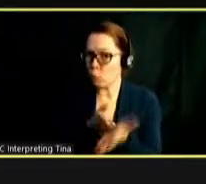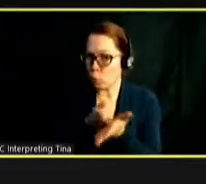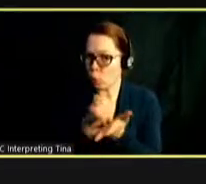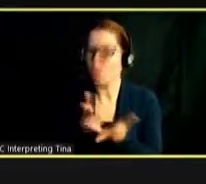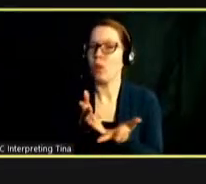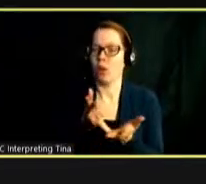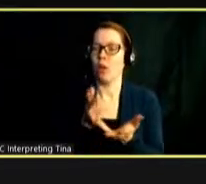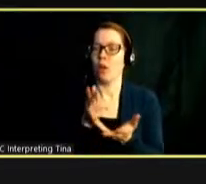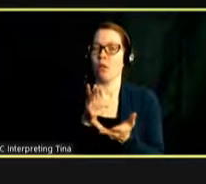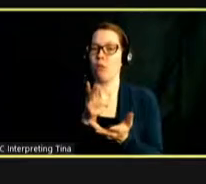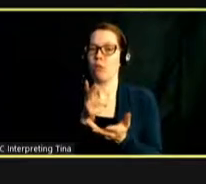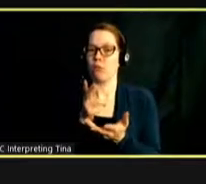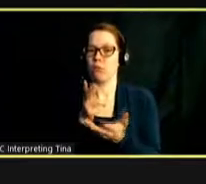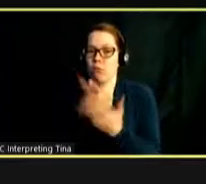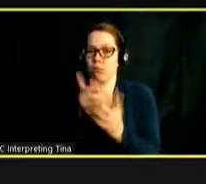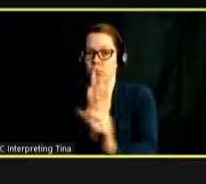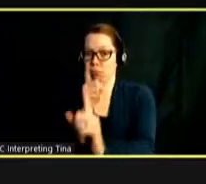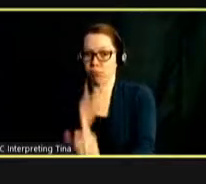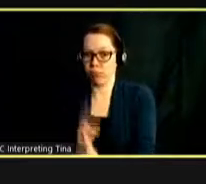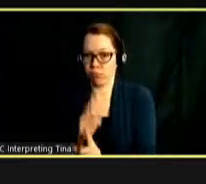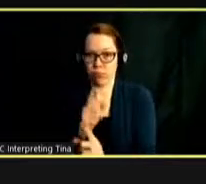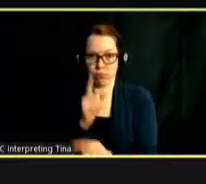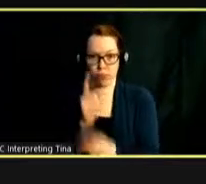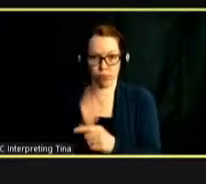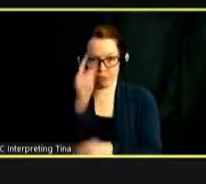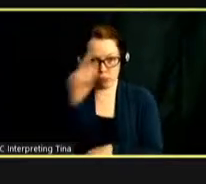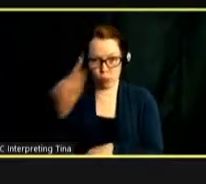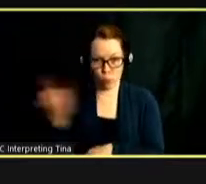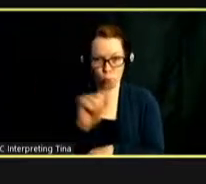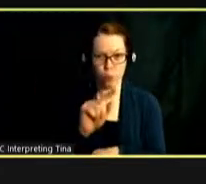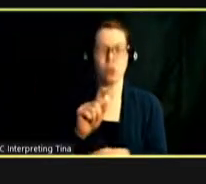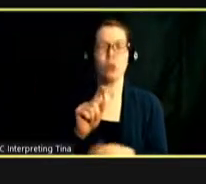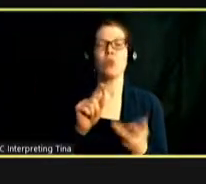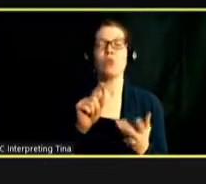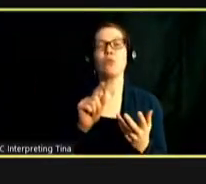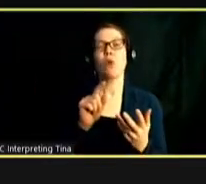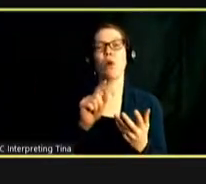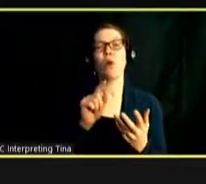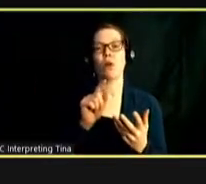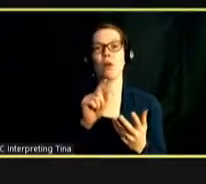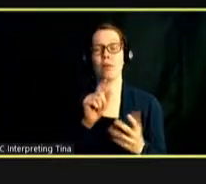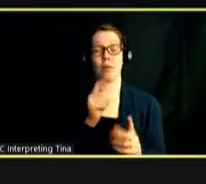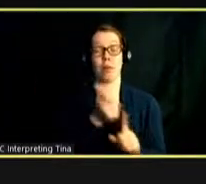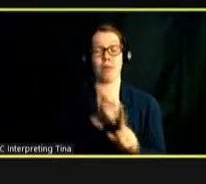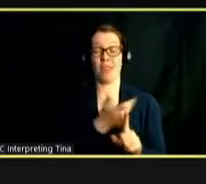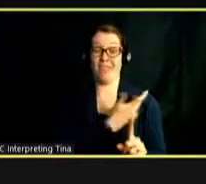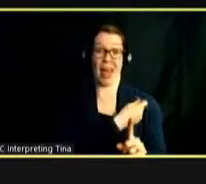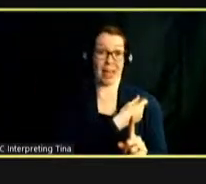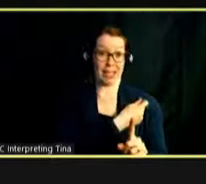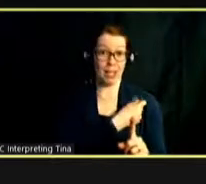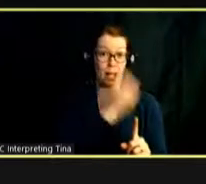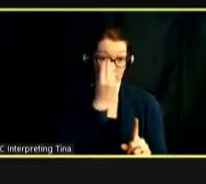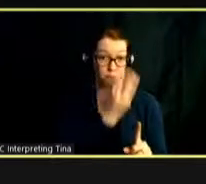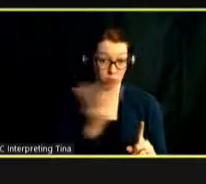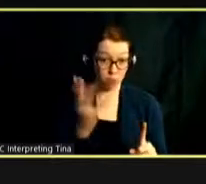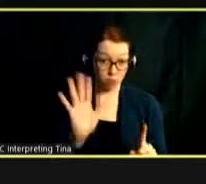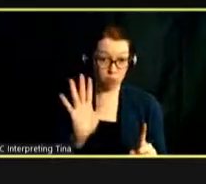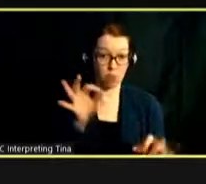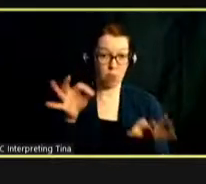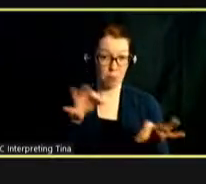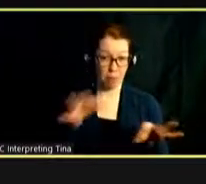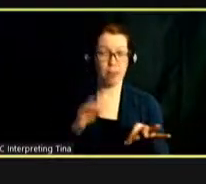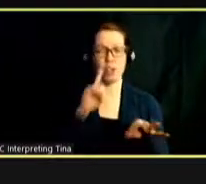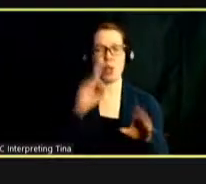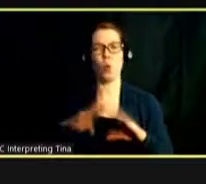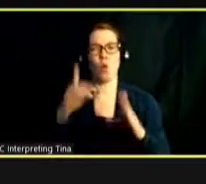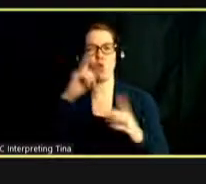you as much information as possible. I will tell you the vaccination itself, just a couple things, and then I think we'll open up for